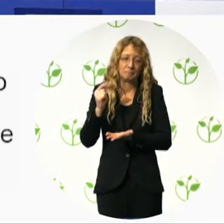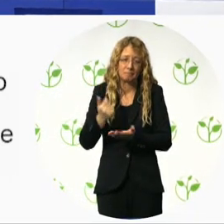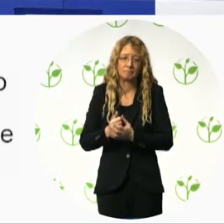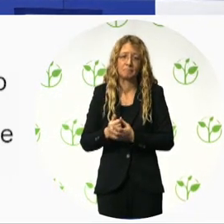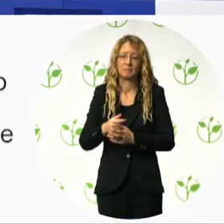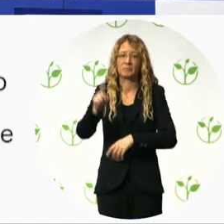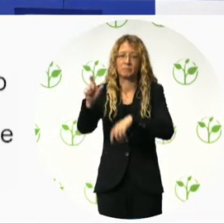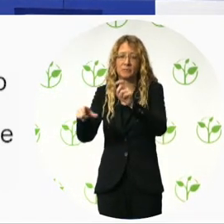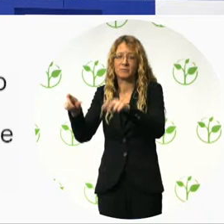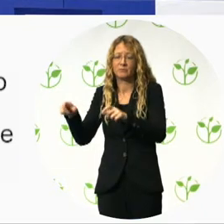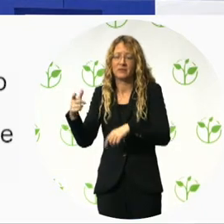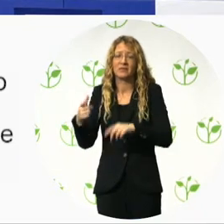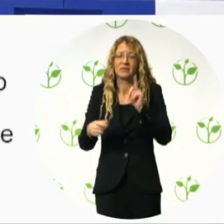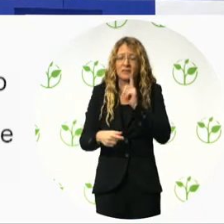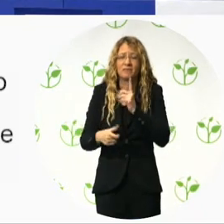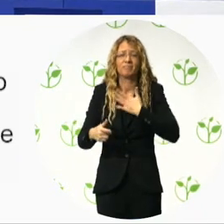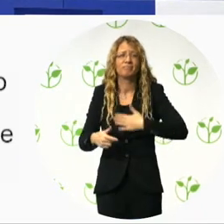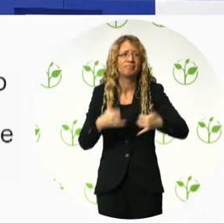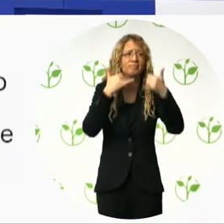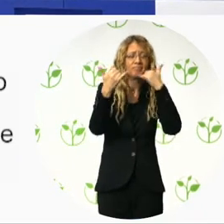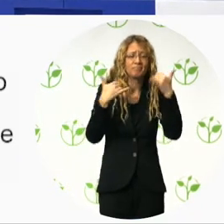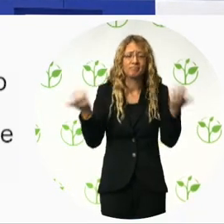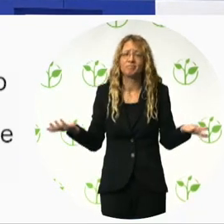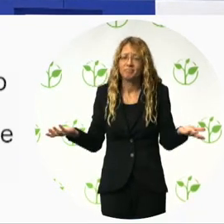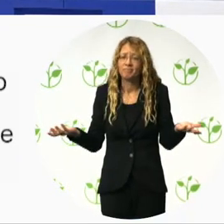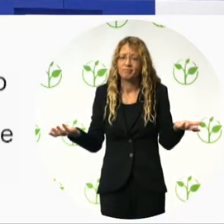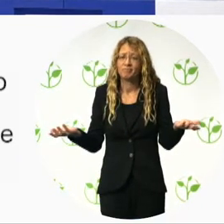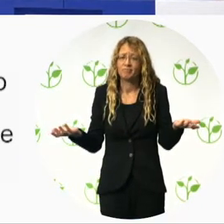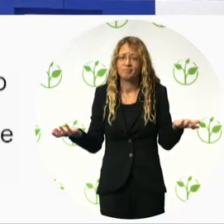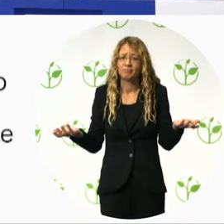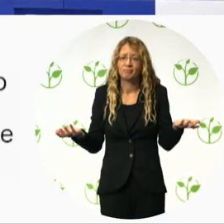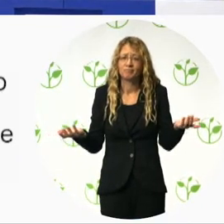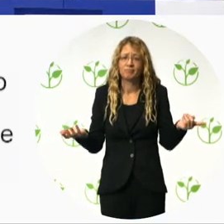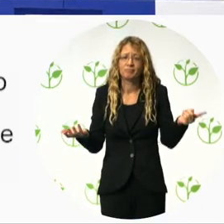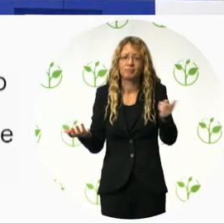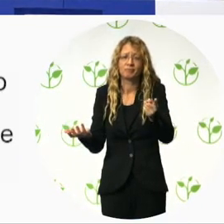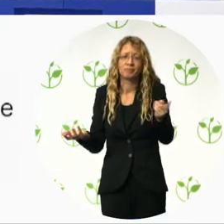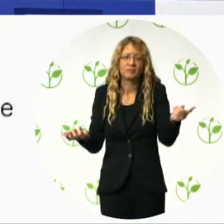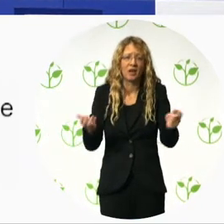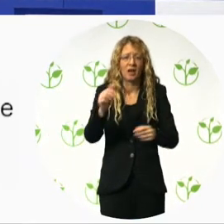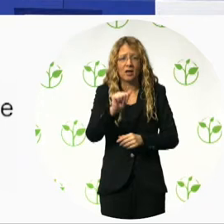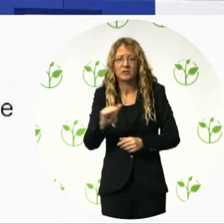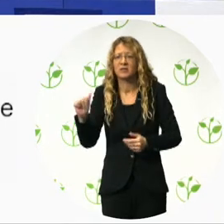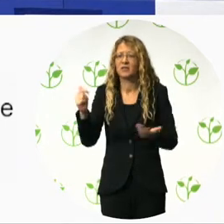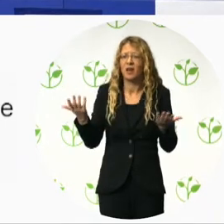why we decided to go to China, even all the technological barriers and also cultural barriers. We rely on